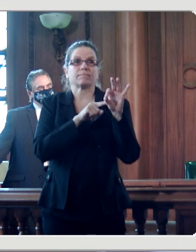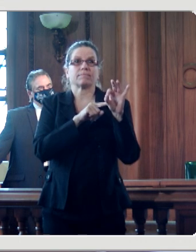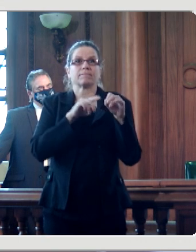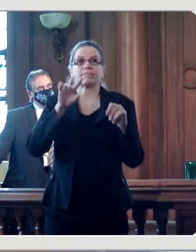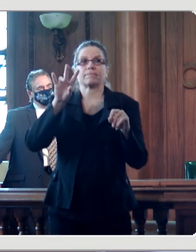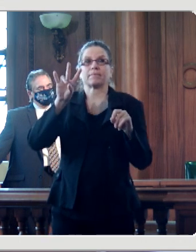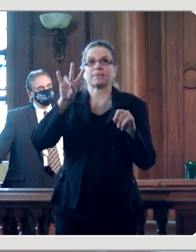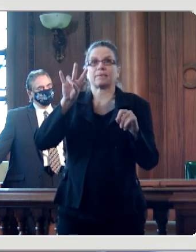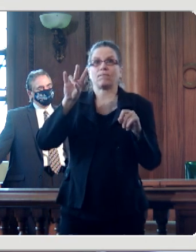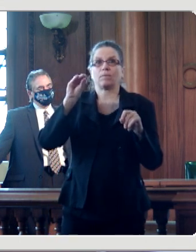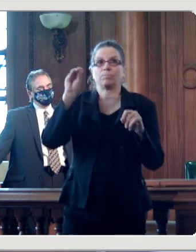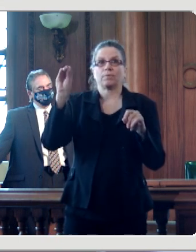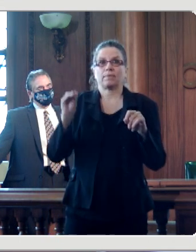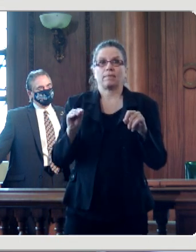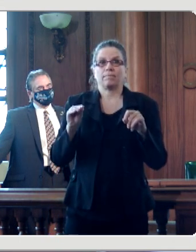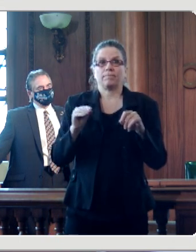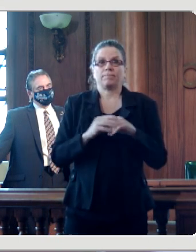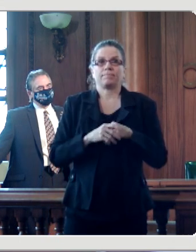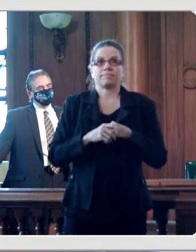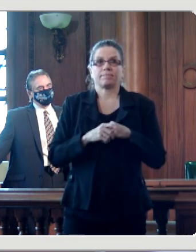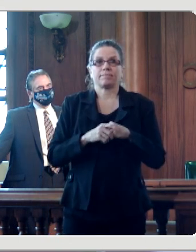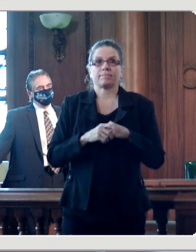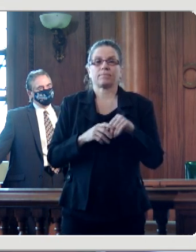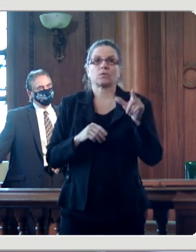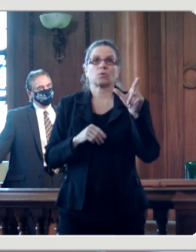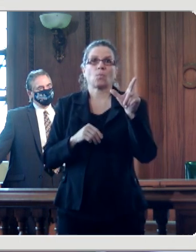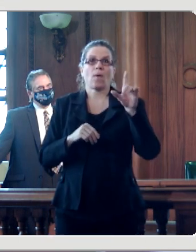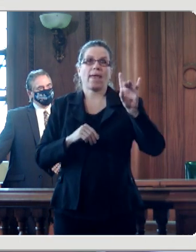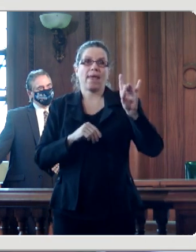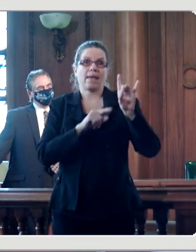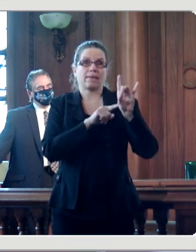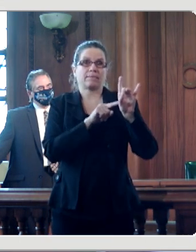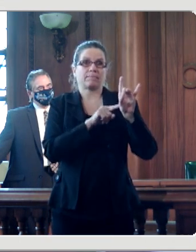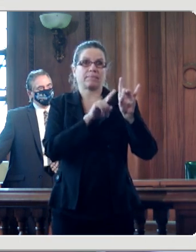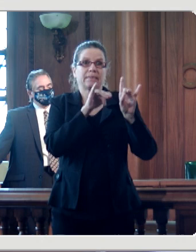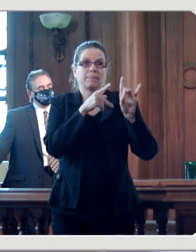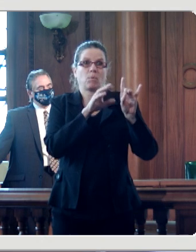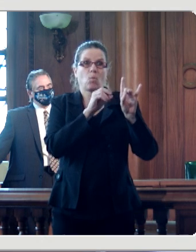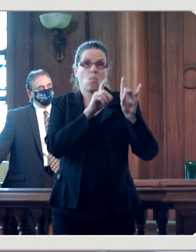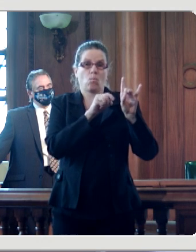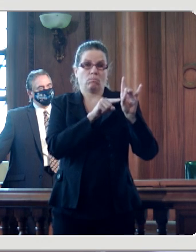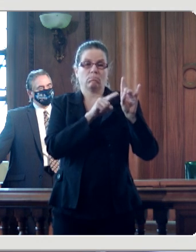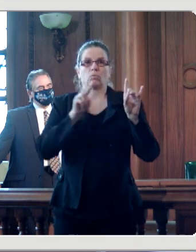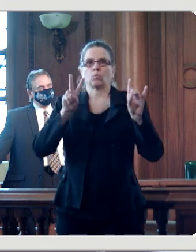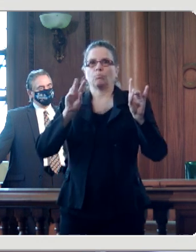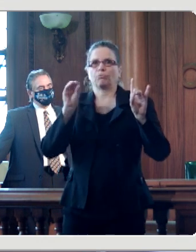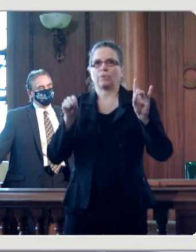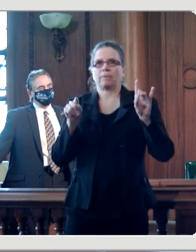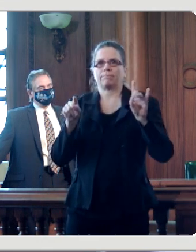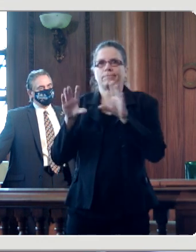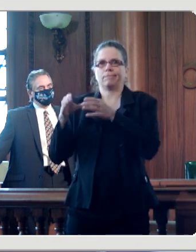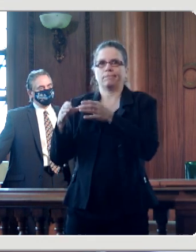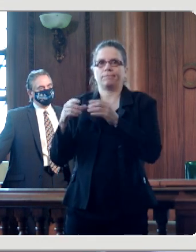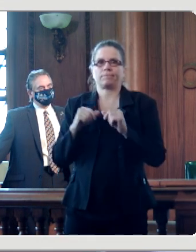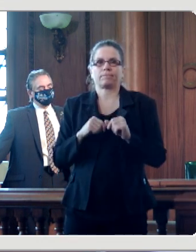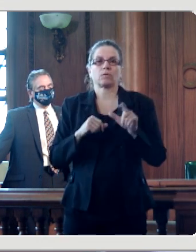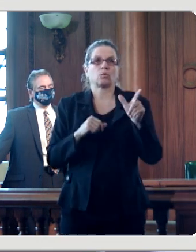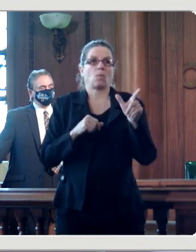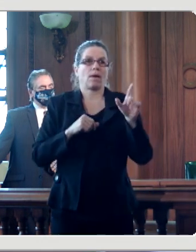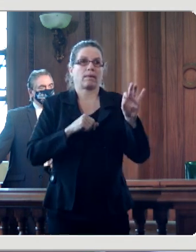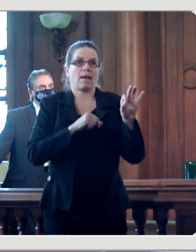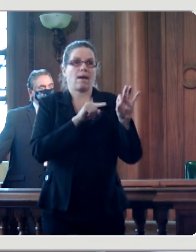7%. 01128, 18, 2%. 01129,